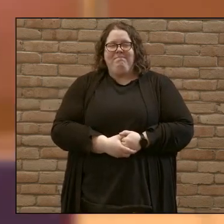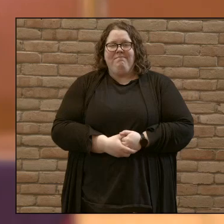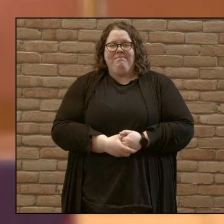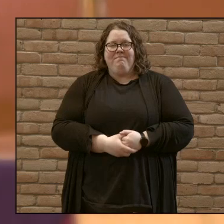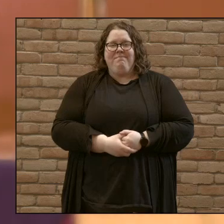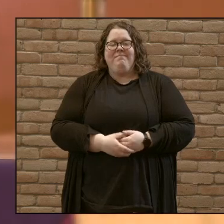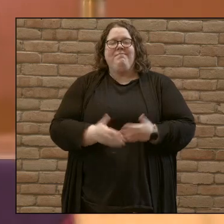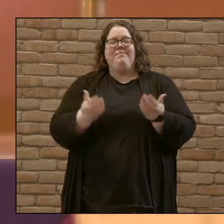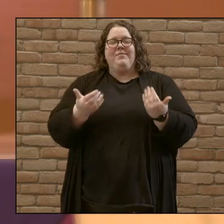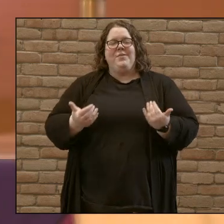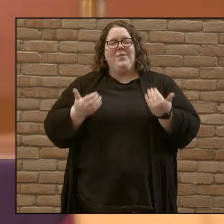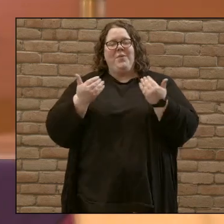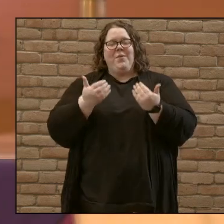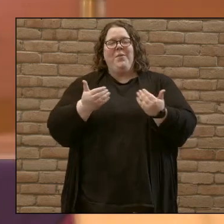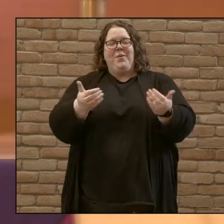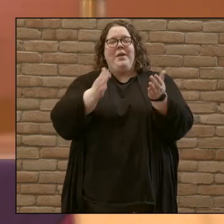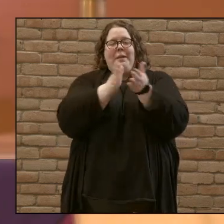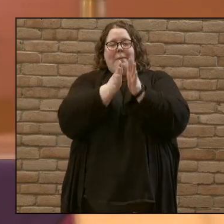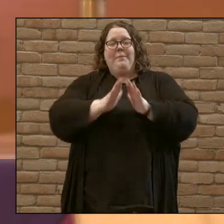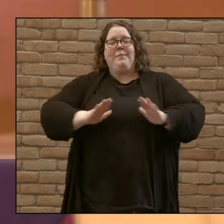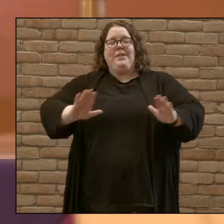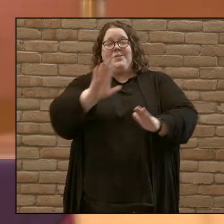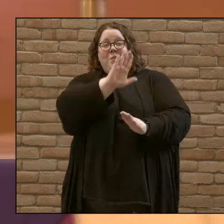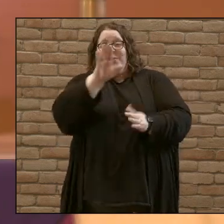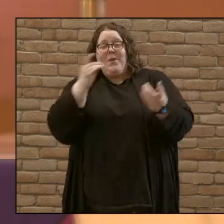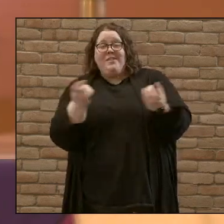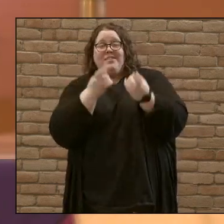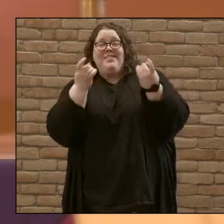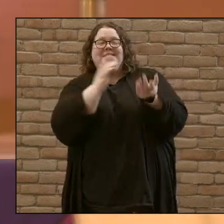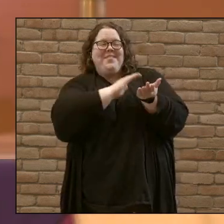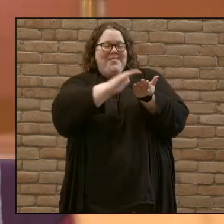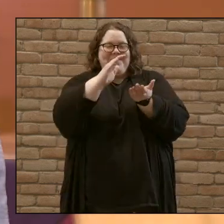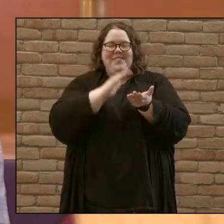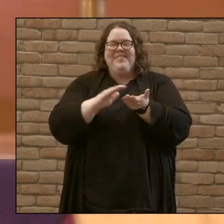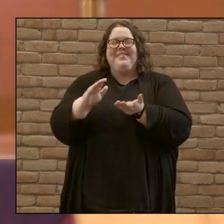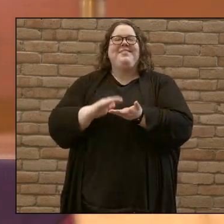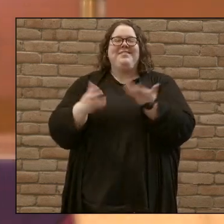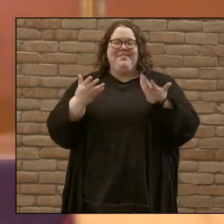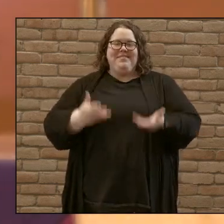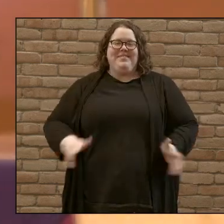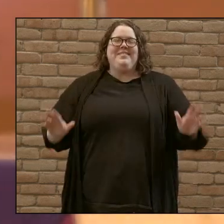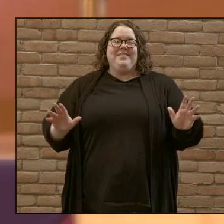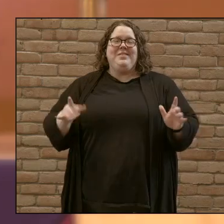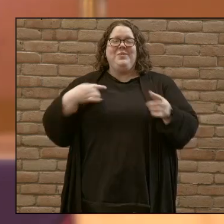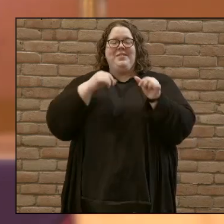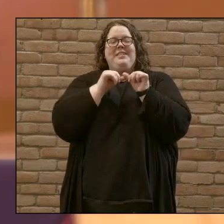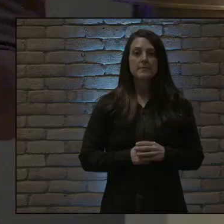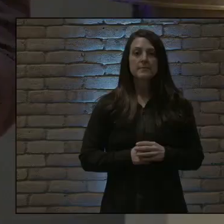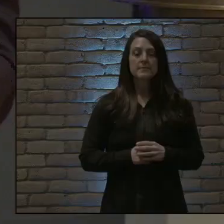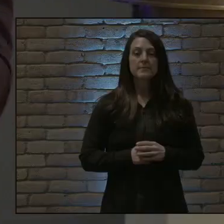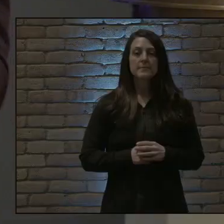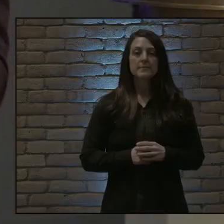Now go in peace, knowing that your sins are forgiven. We continue in our worship by singing.